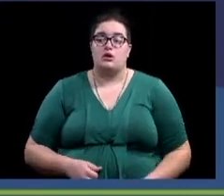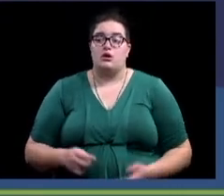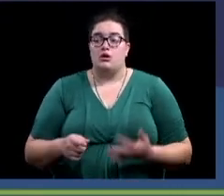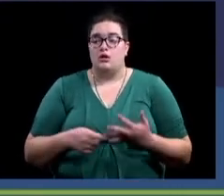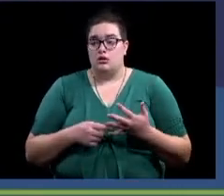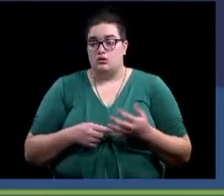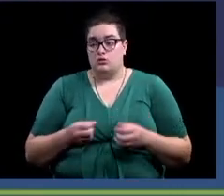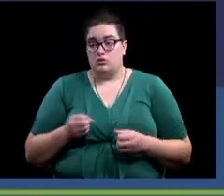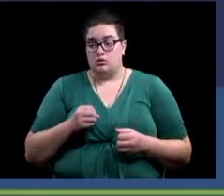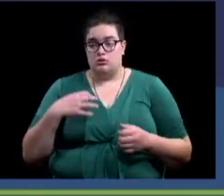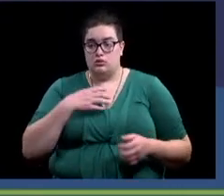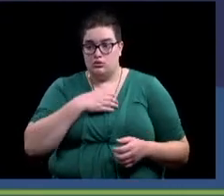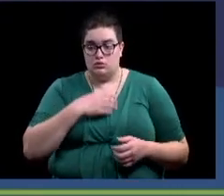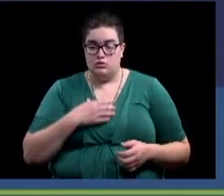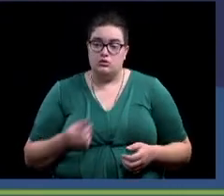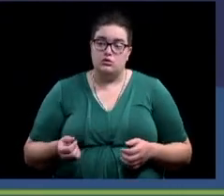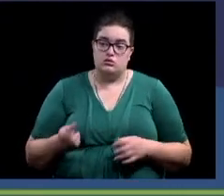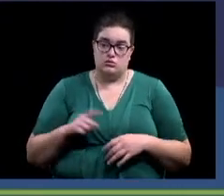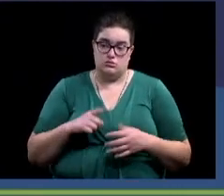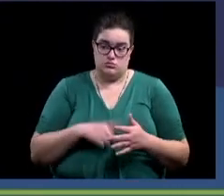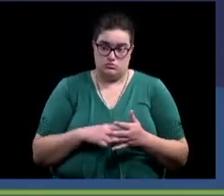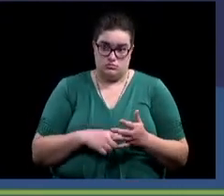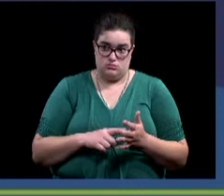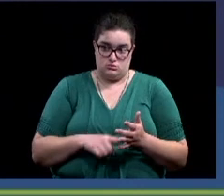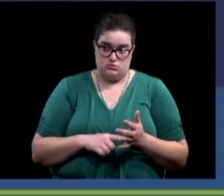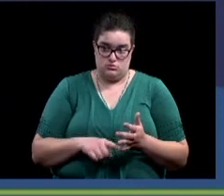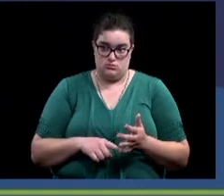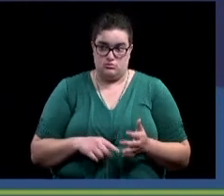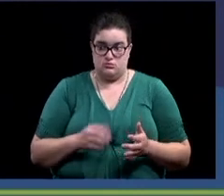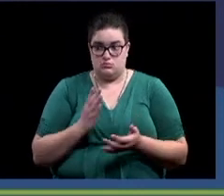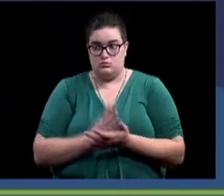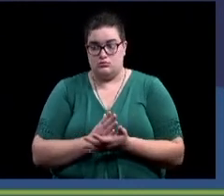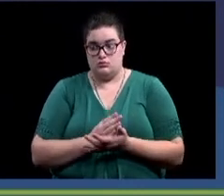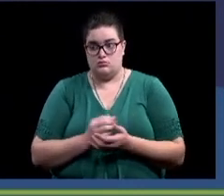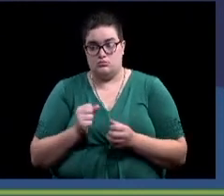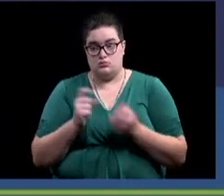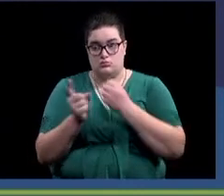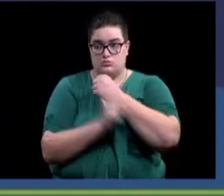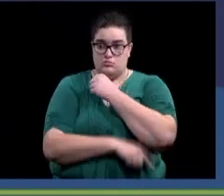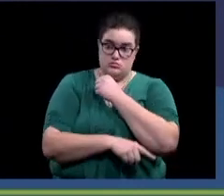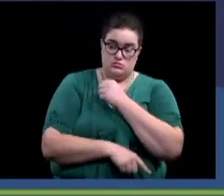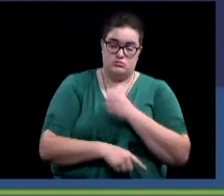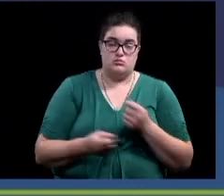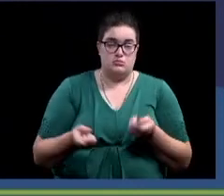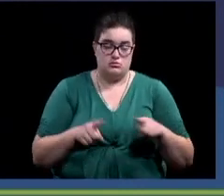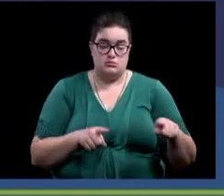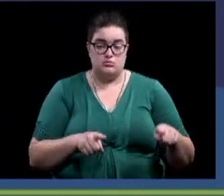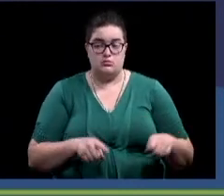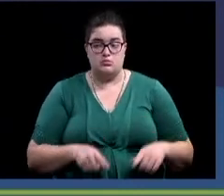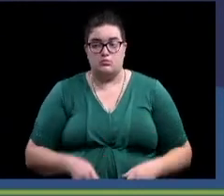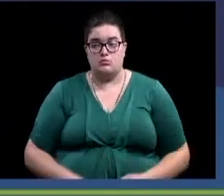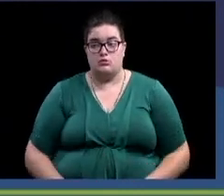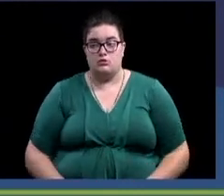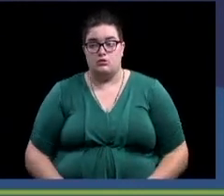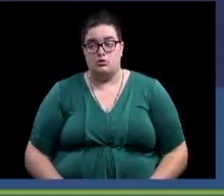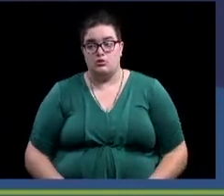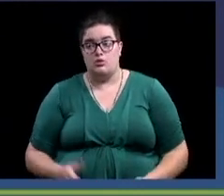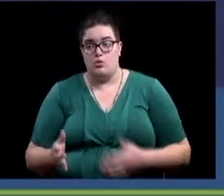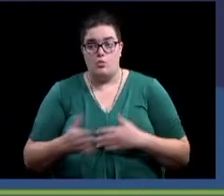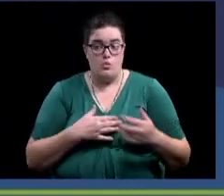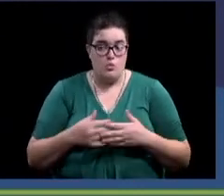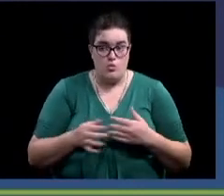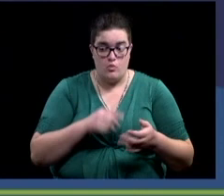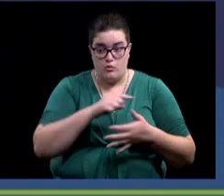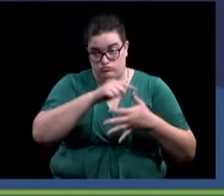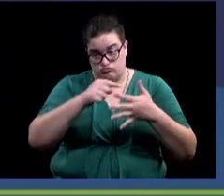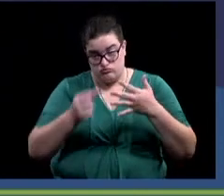discontinue or no disciplinary action will be imposed. Regardless of the findings, once the investigation is complete, each level of the chain of command